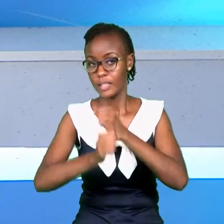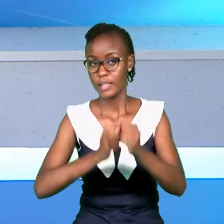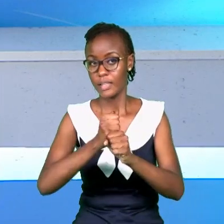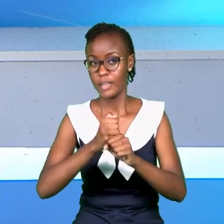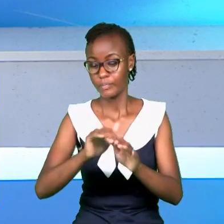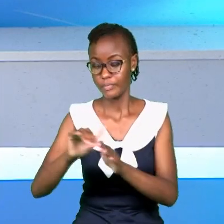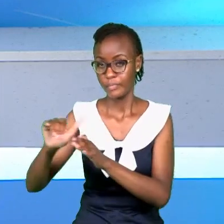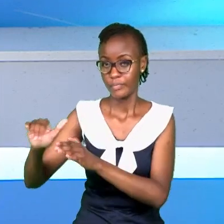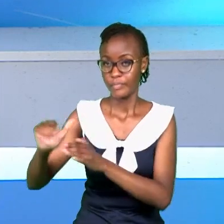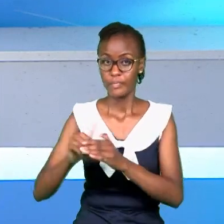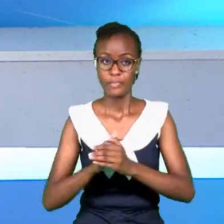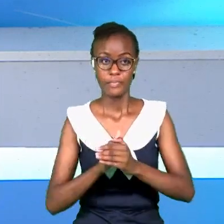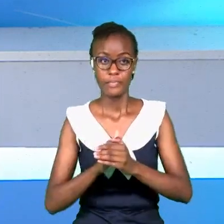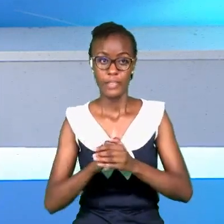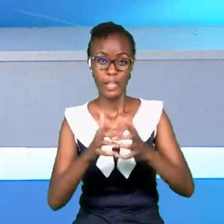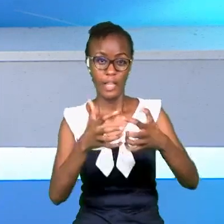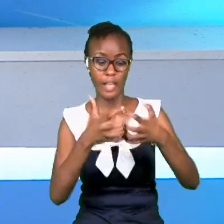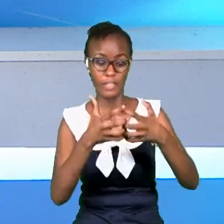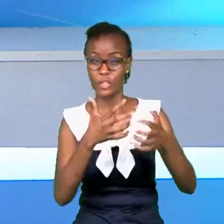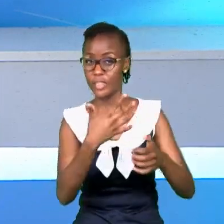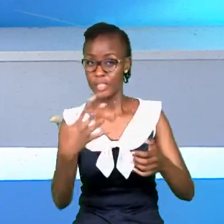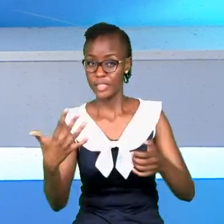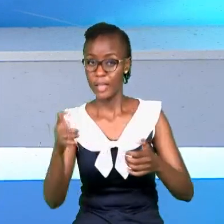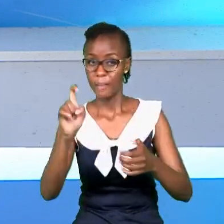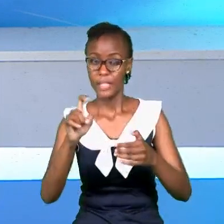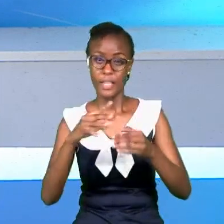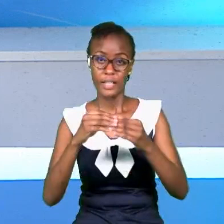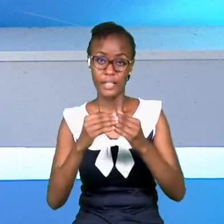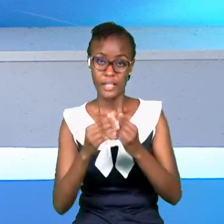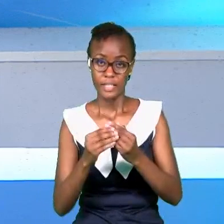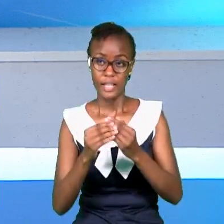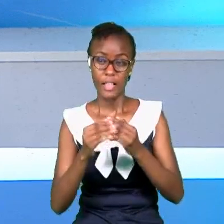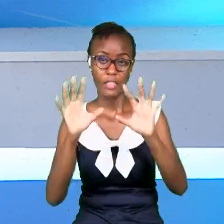Electronic device manufacturers will now be forced to create universal charging solutions